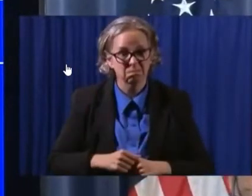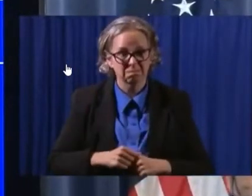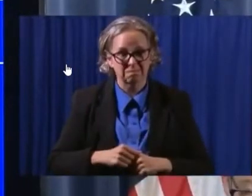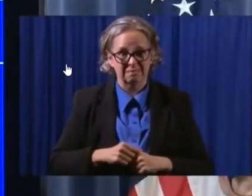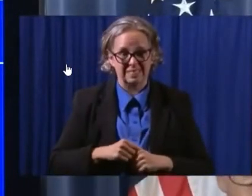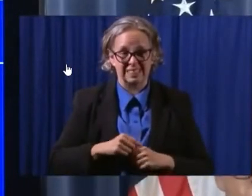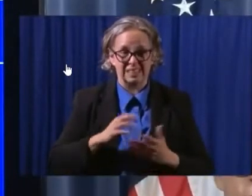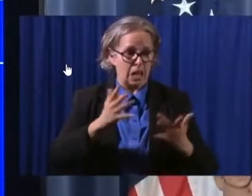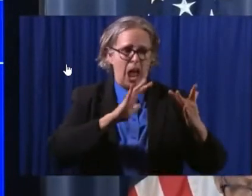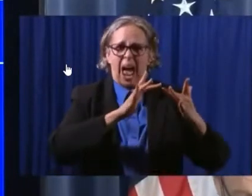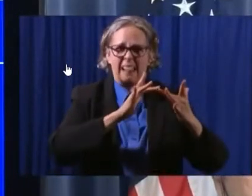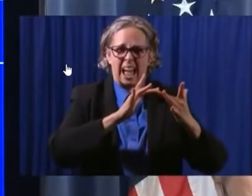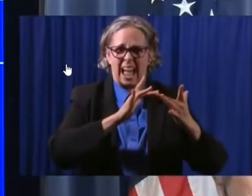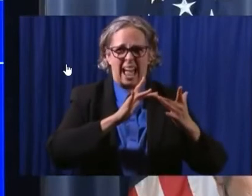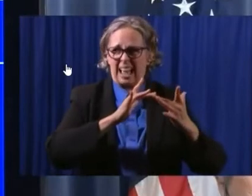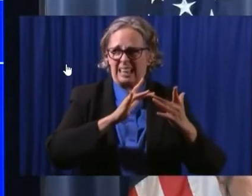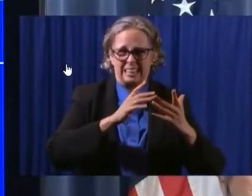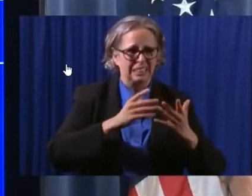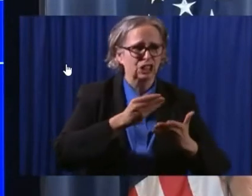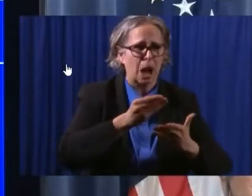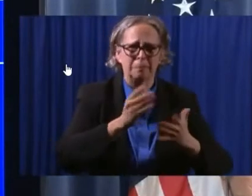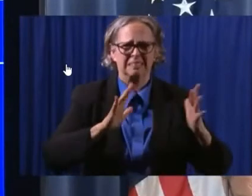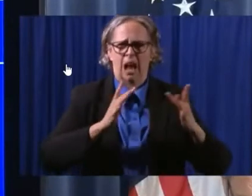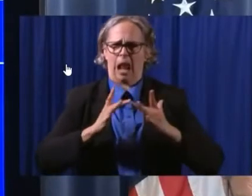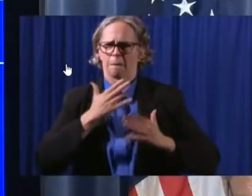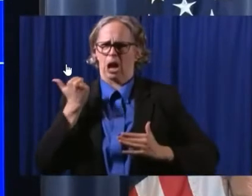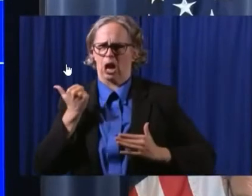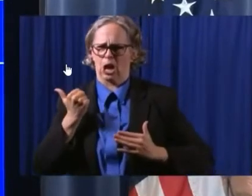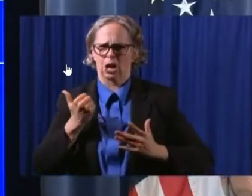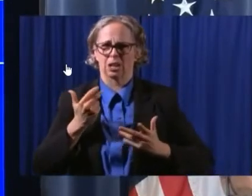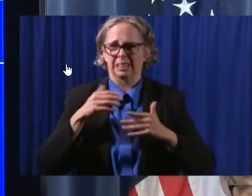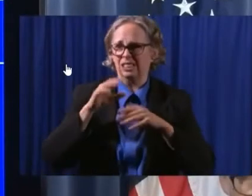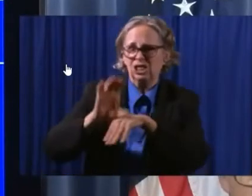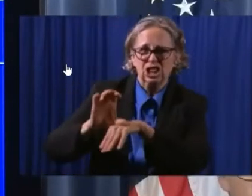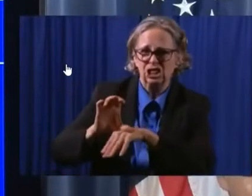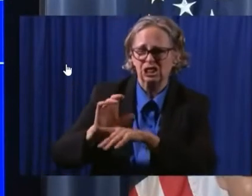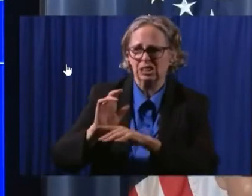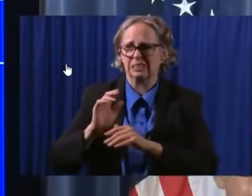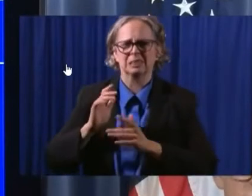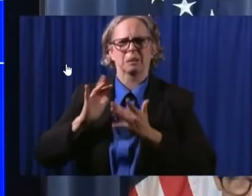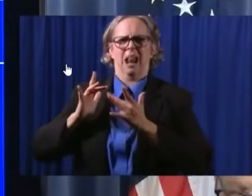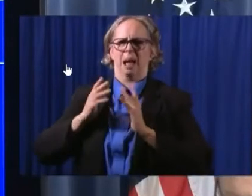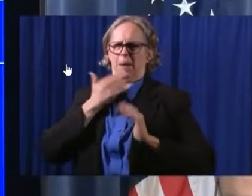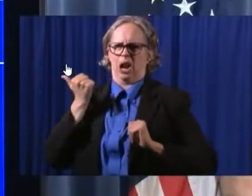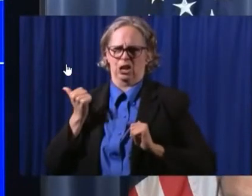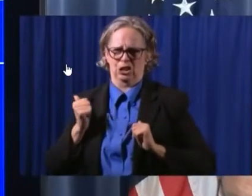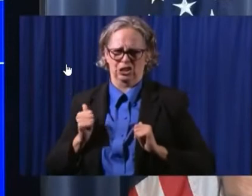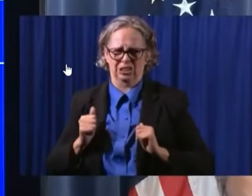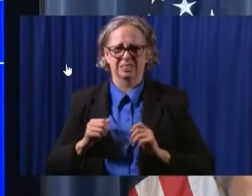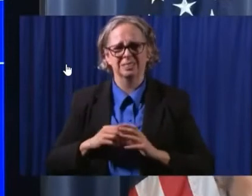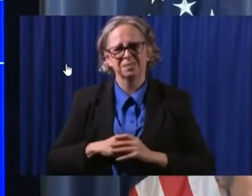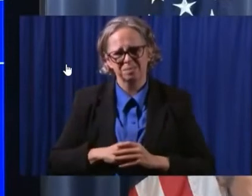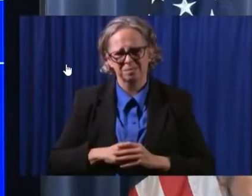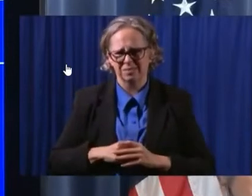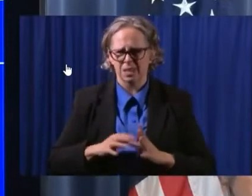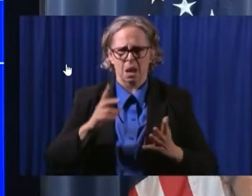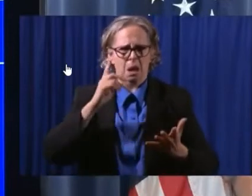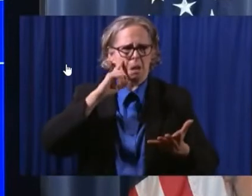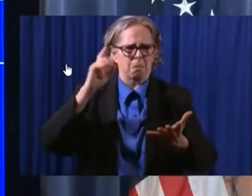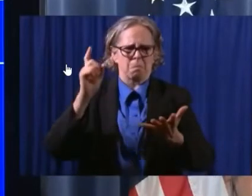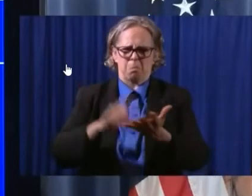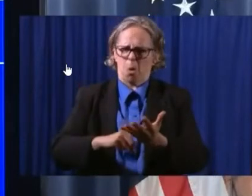perhaps even for church services. Many cases of community spread are present in these counties. There